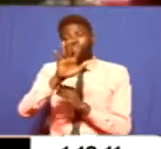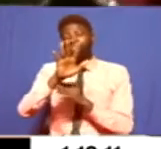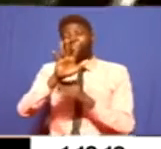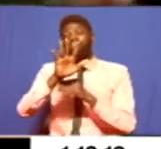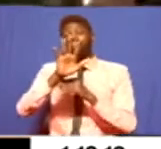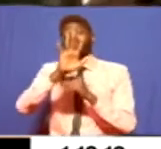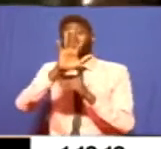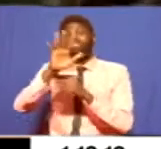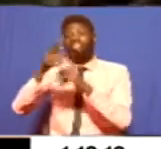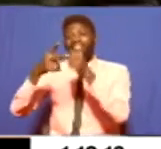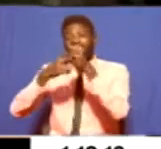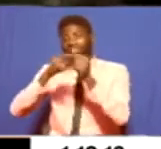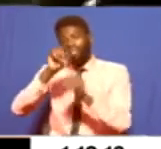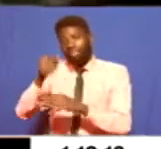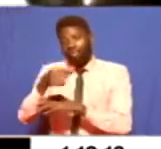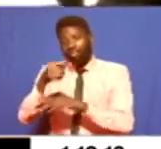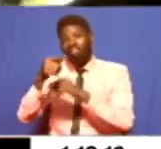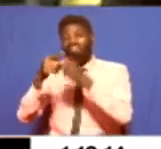557,657.